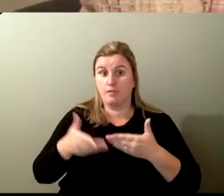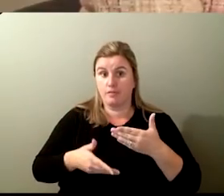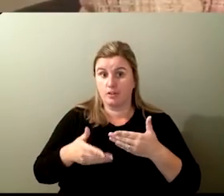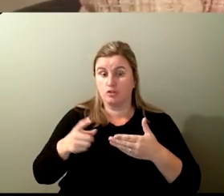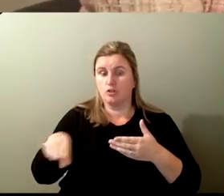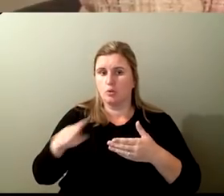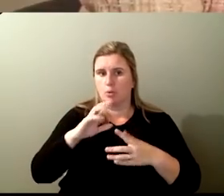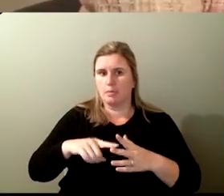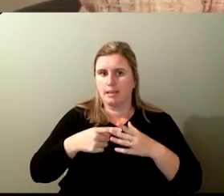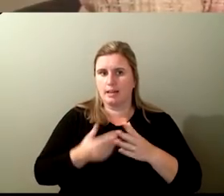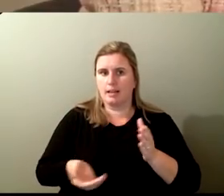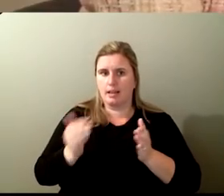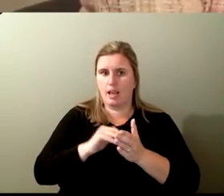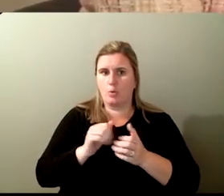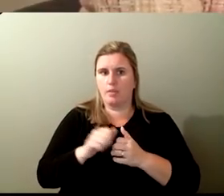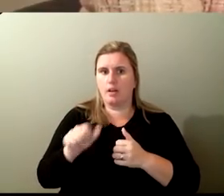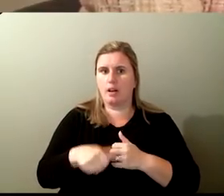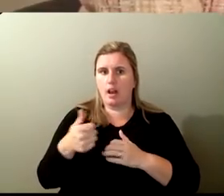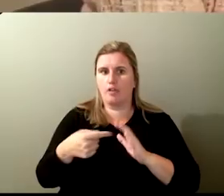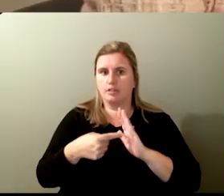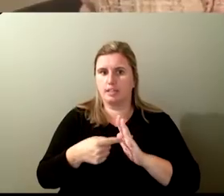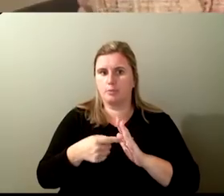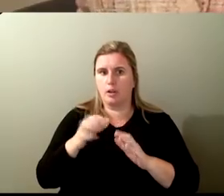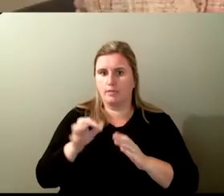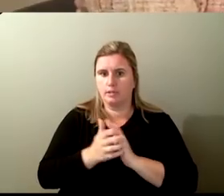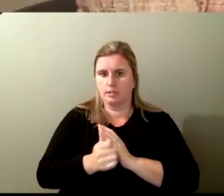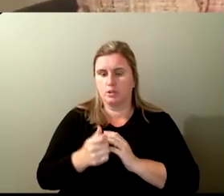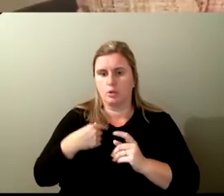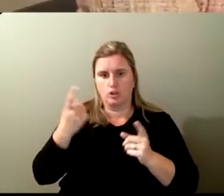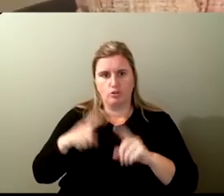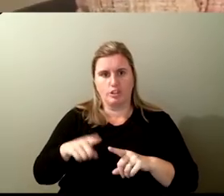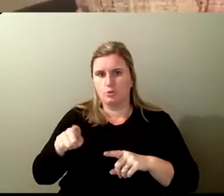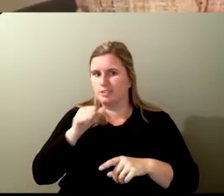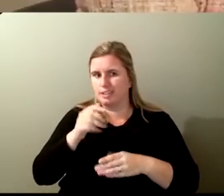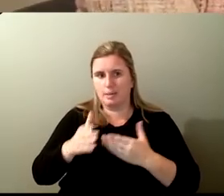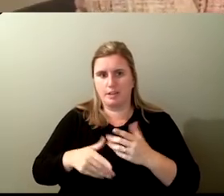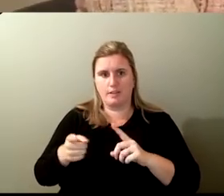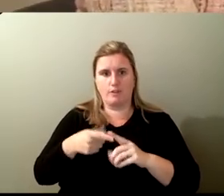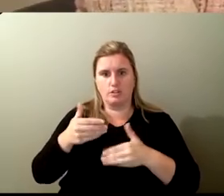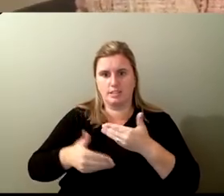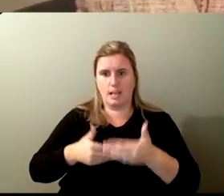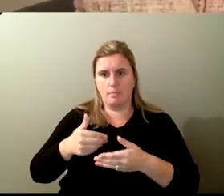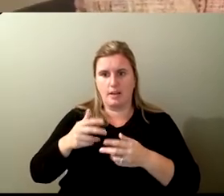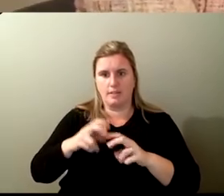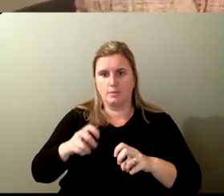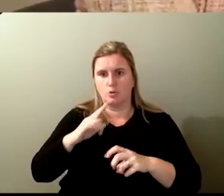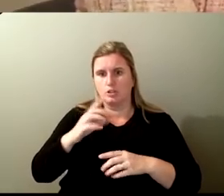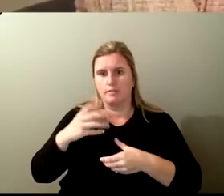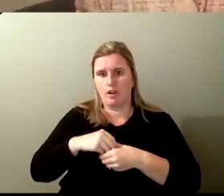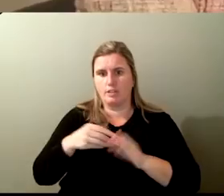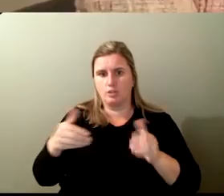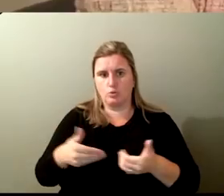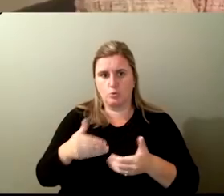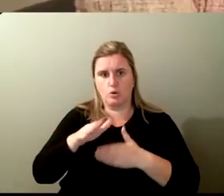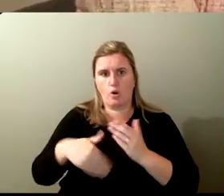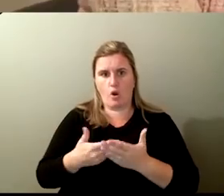will begin again with another demonstration of the skill. We agree that you did not complete the first step of the assessment, which involves introducing the items to